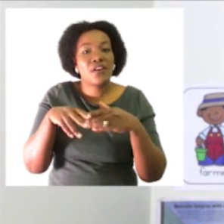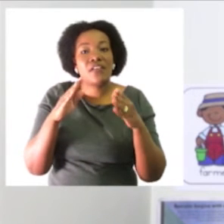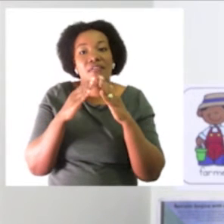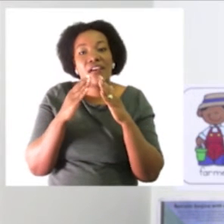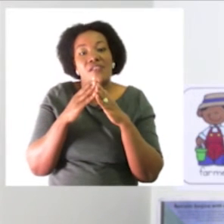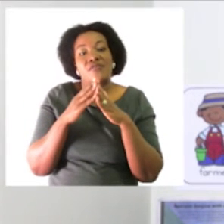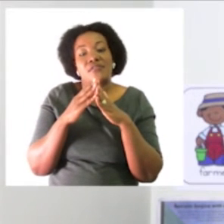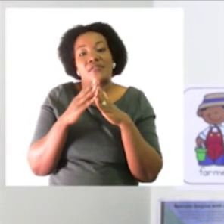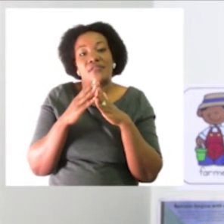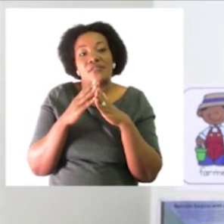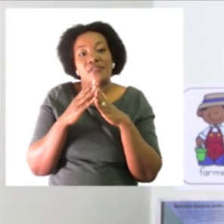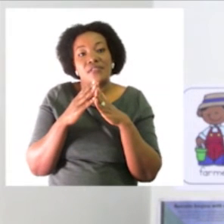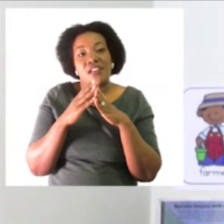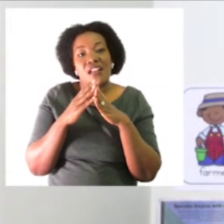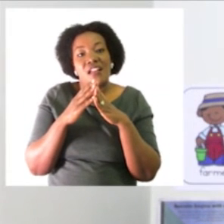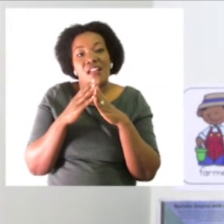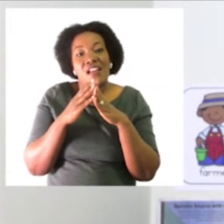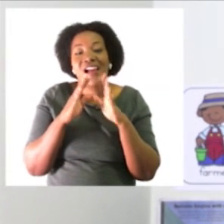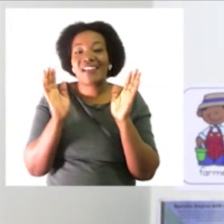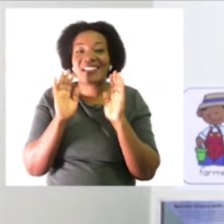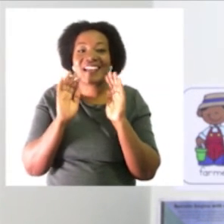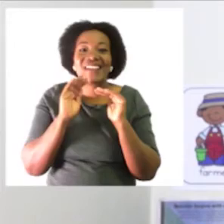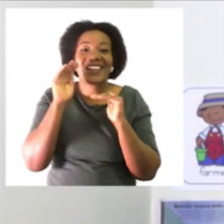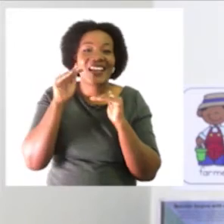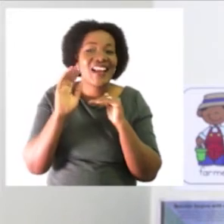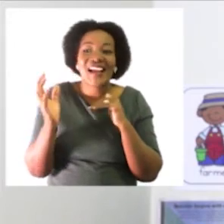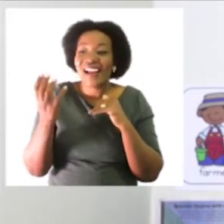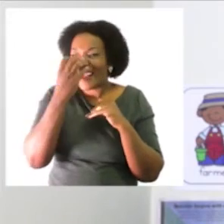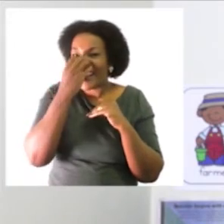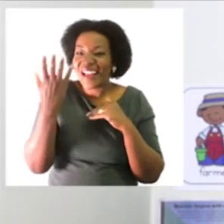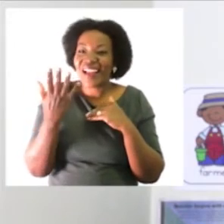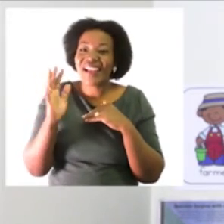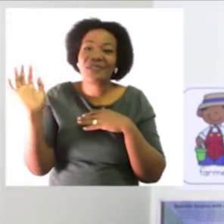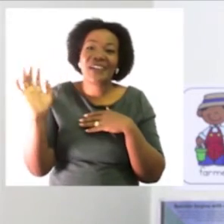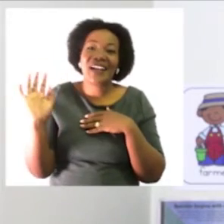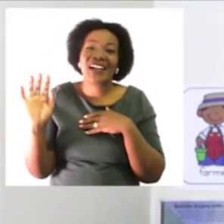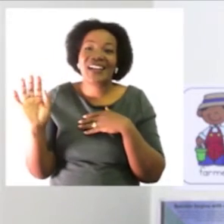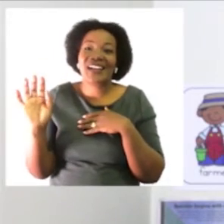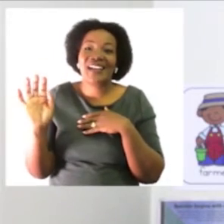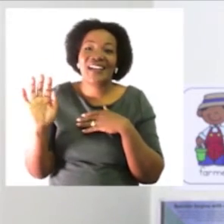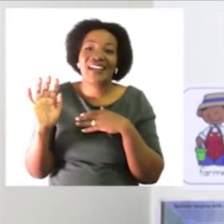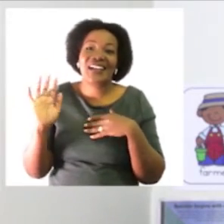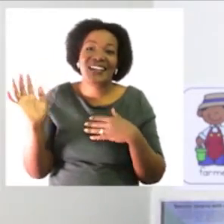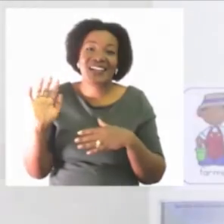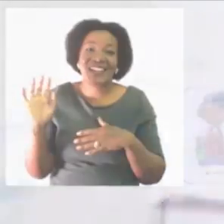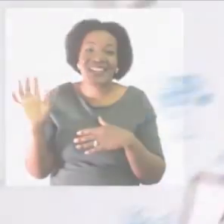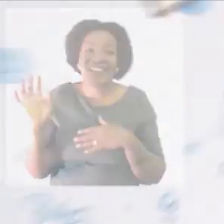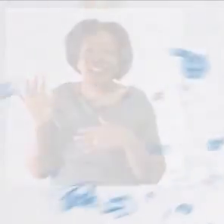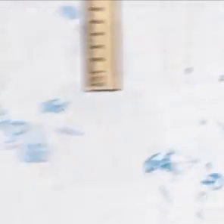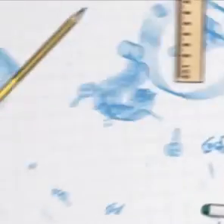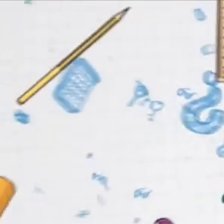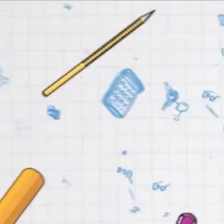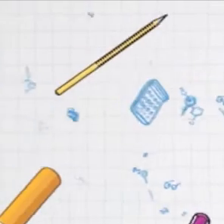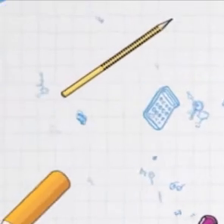out. I will see you during our next lesson. Soshi, please come and say bye-bye. Bye.